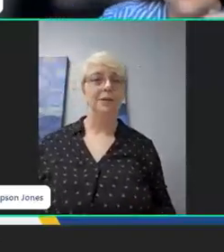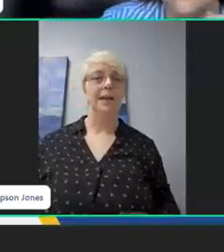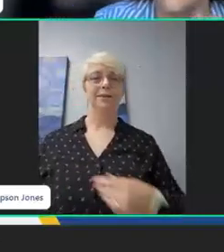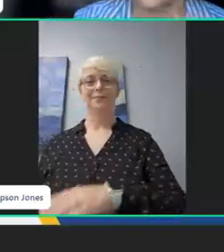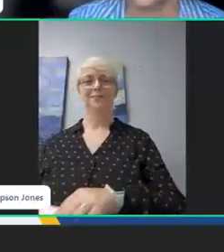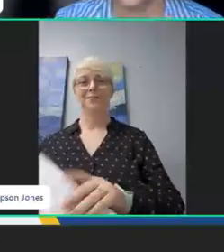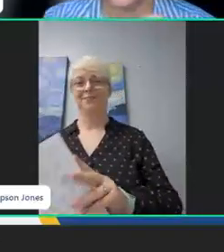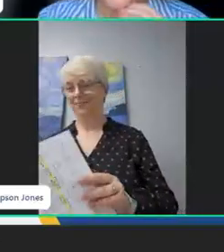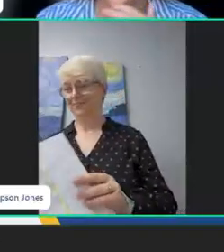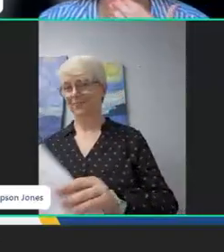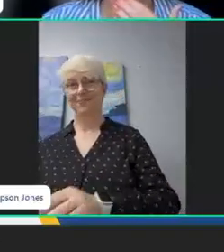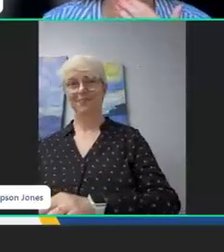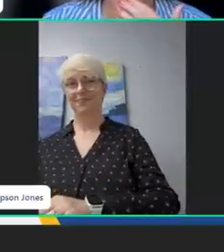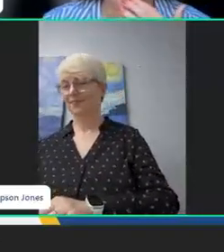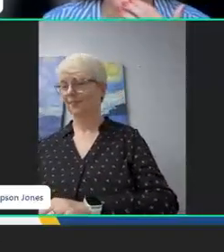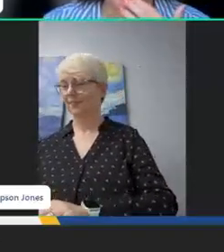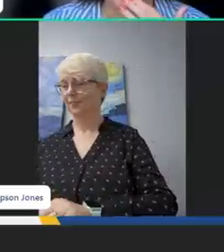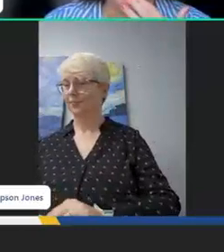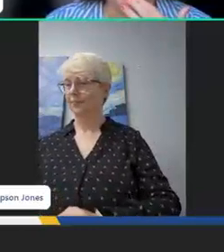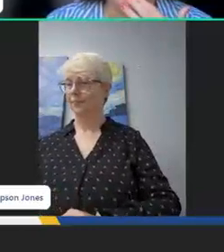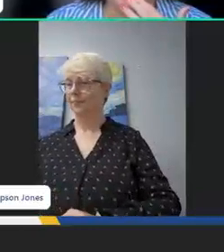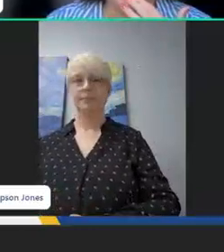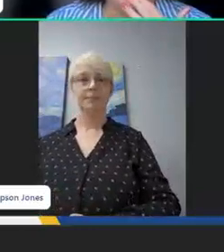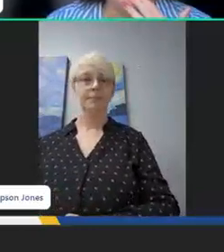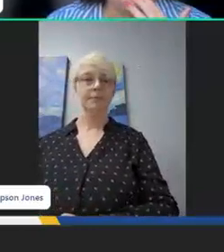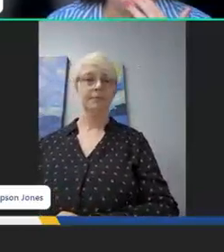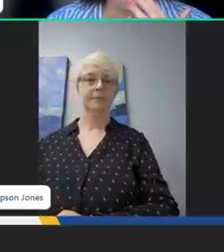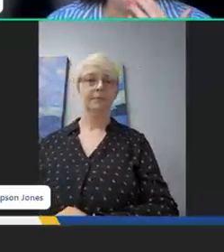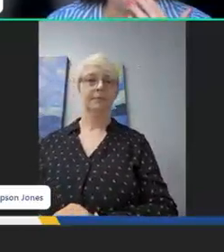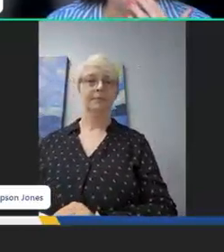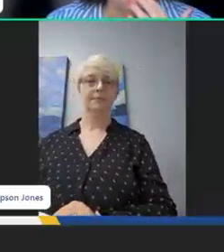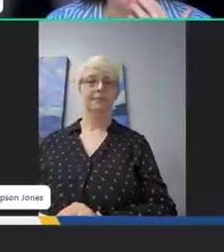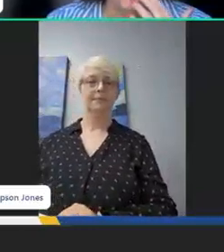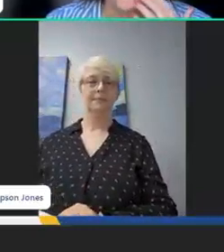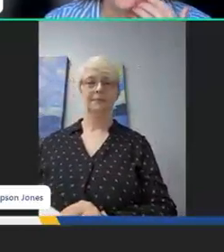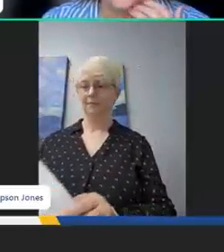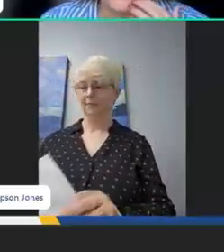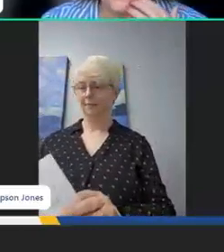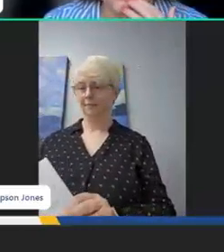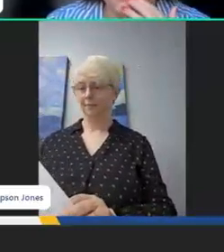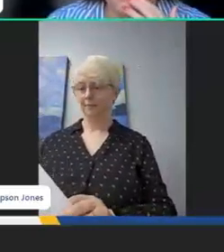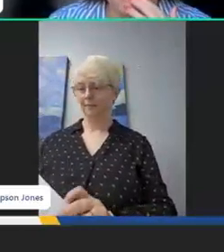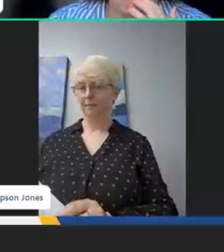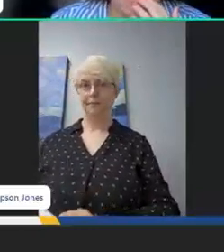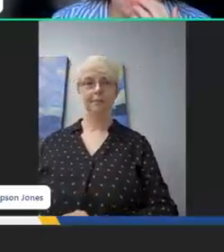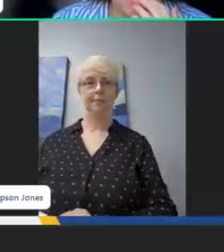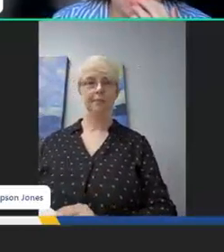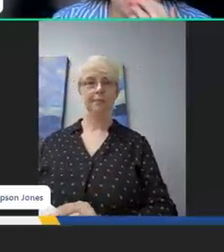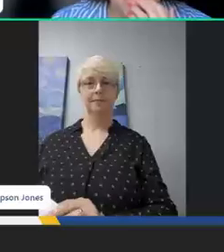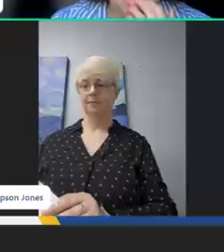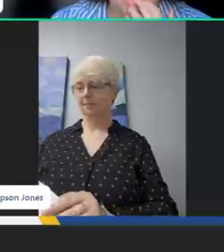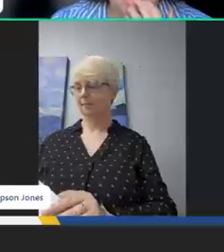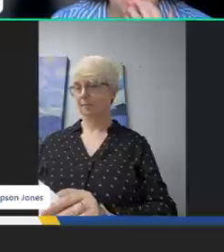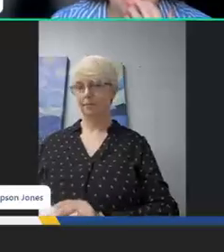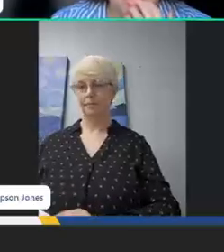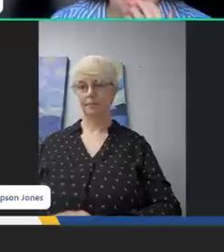And thank you, Mike. Amy, try it again. We just changed a setting. Got it. Okay, great. Thank you.